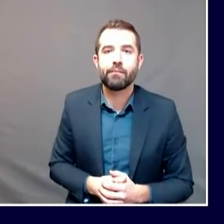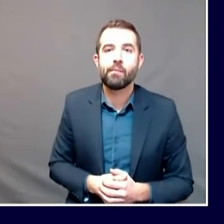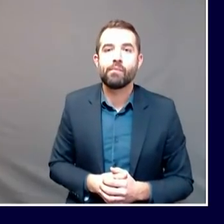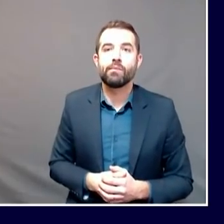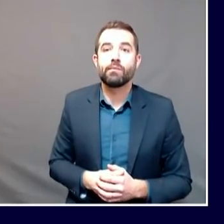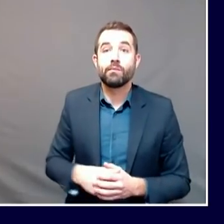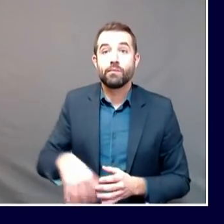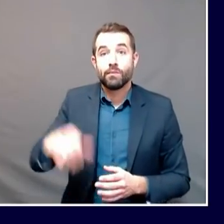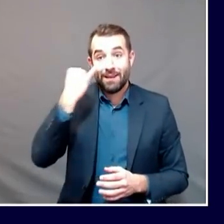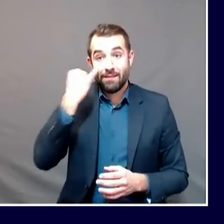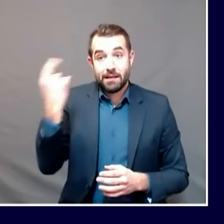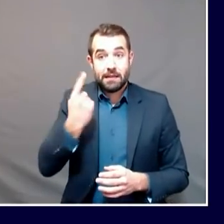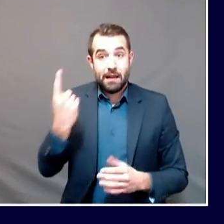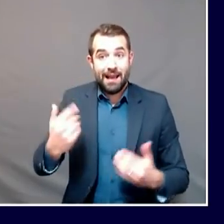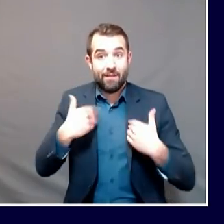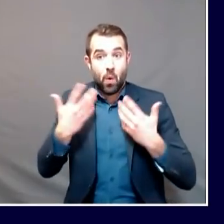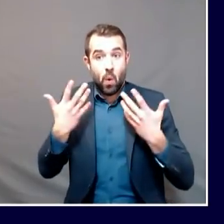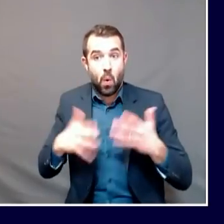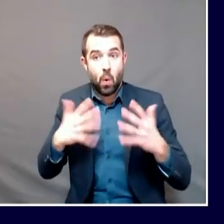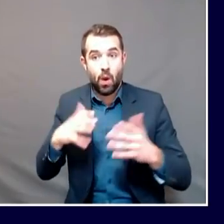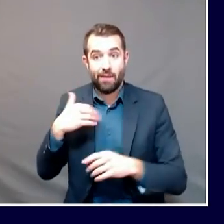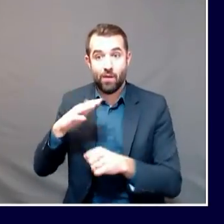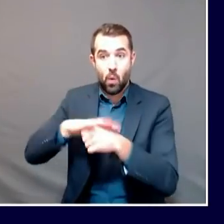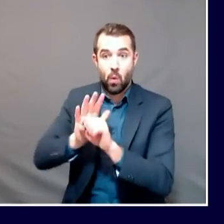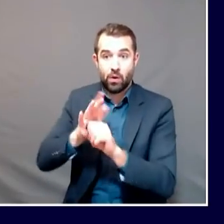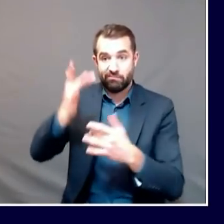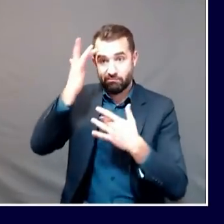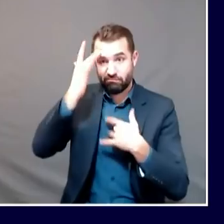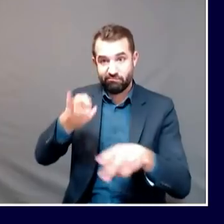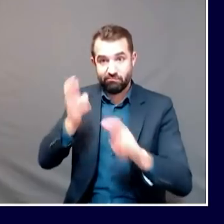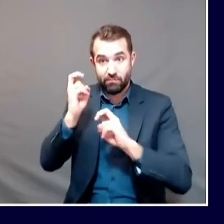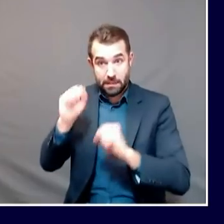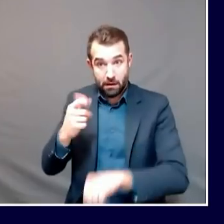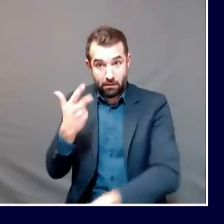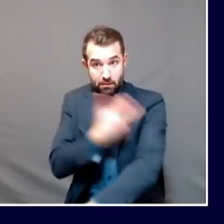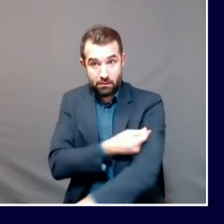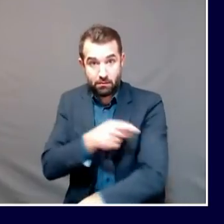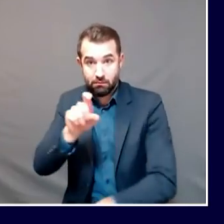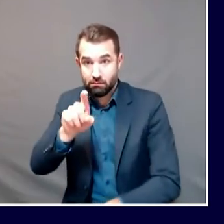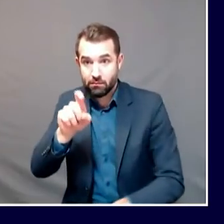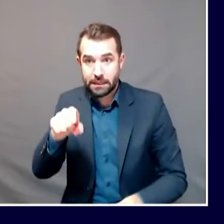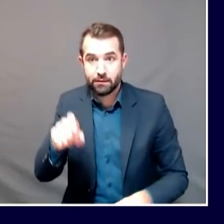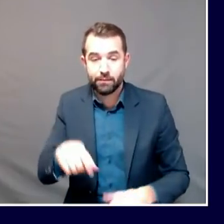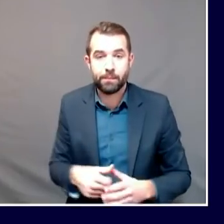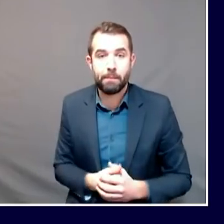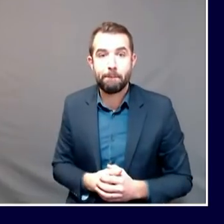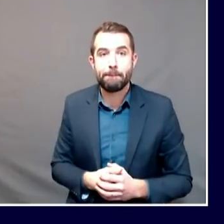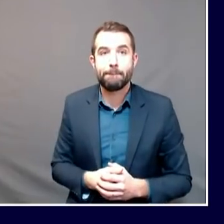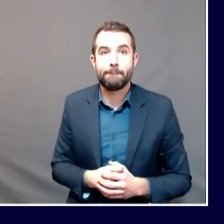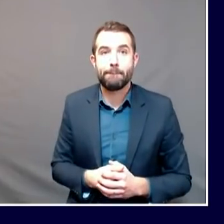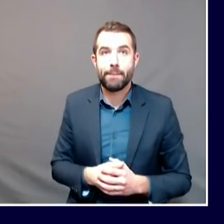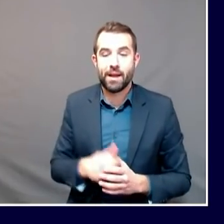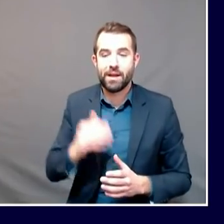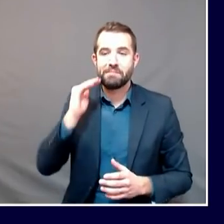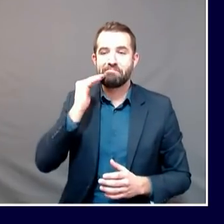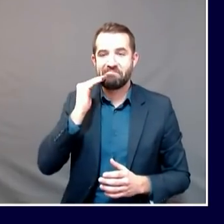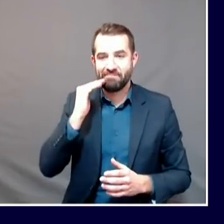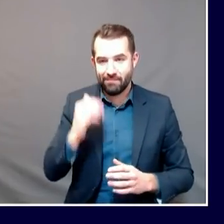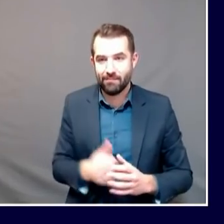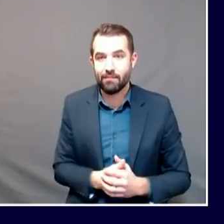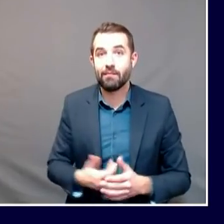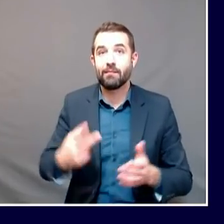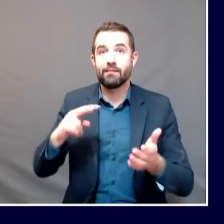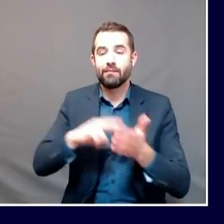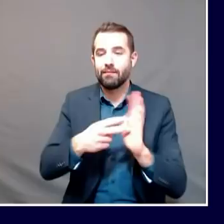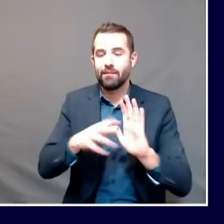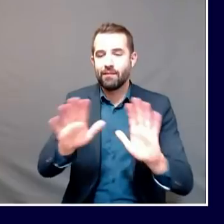to get the vaccine? Ashley, I'm not chuckling because it's a funny question, but as I was preparing my notes